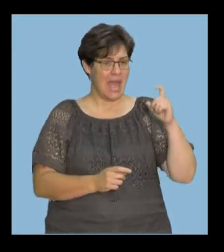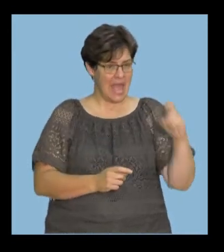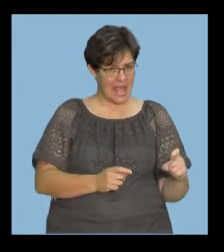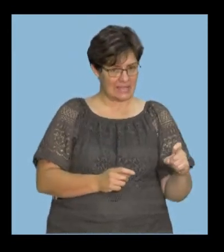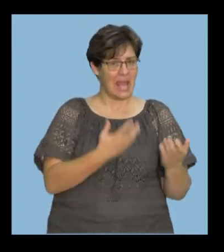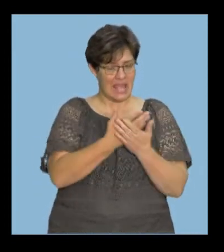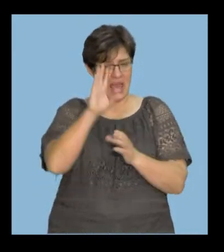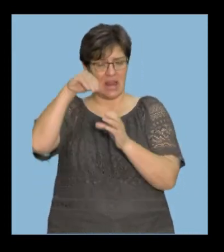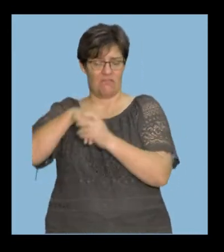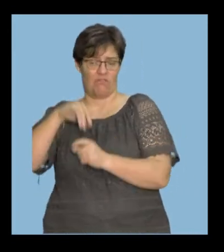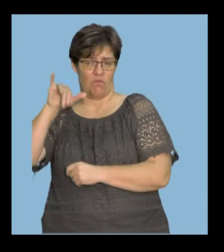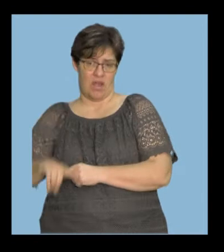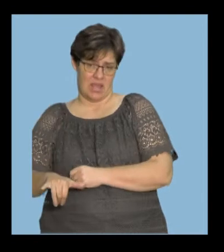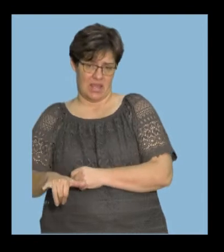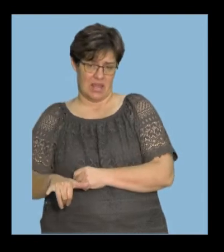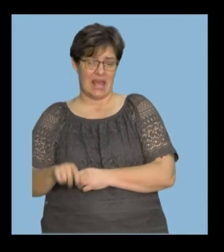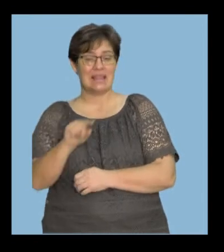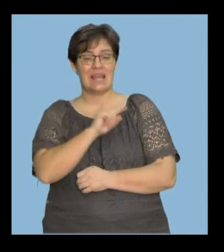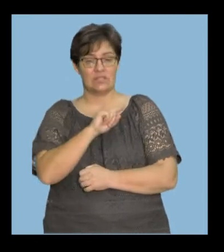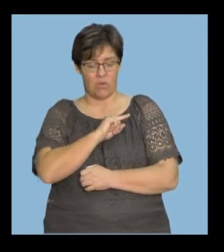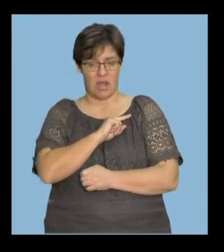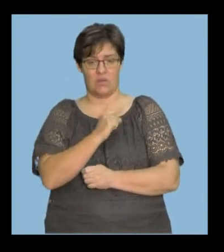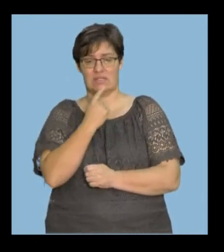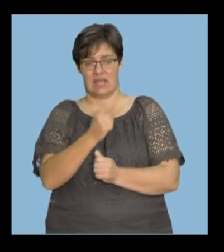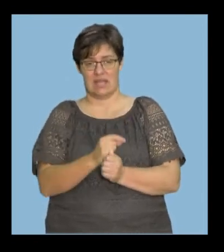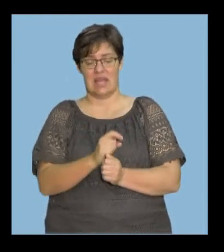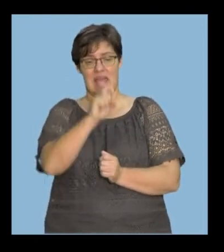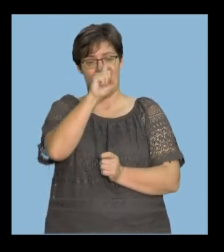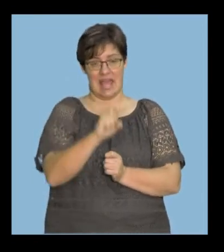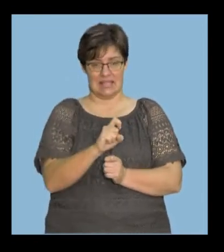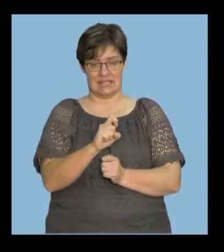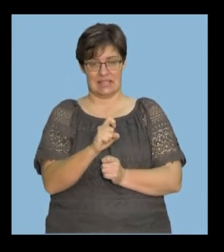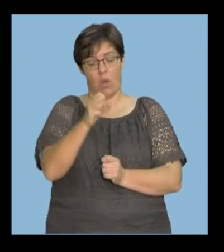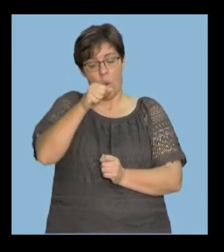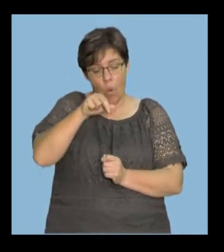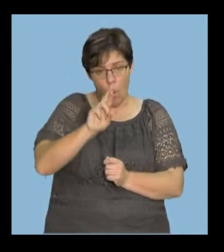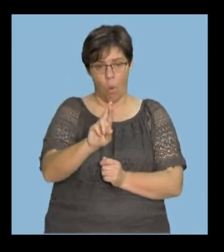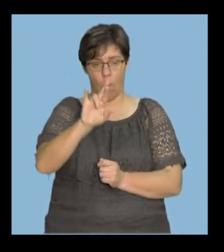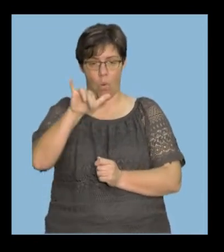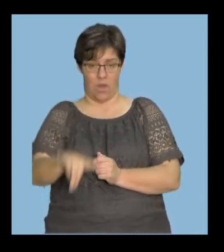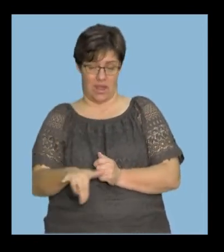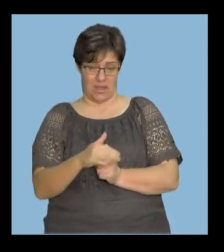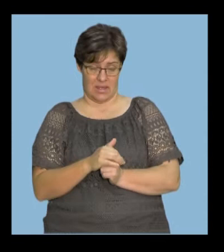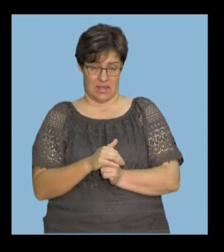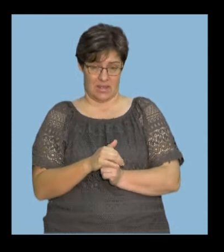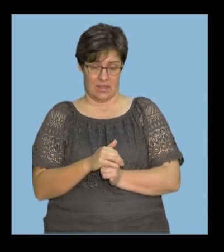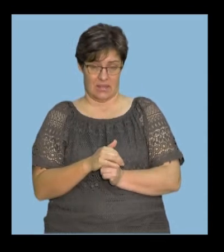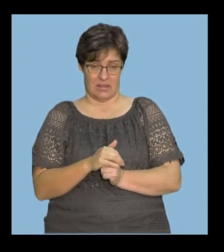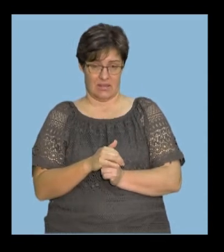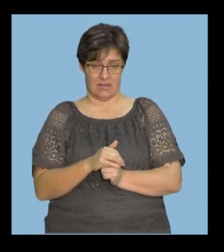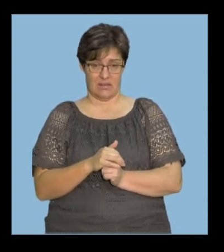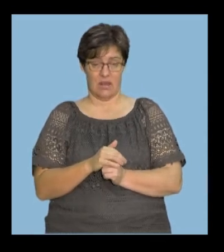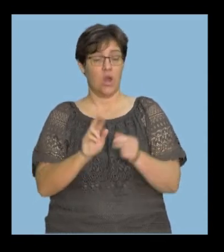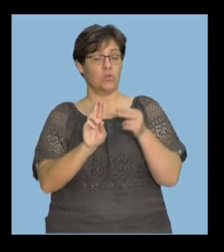could be in Y, and that's why we use the notation X or Y. Please notice that the